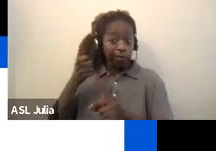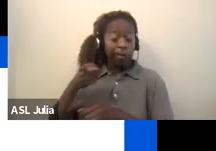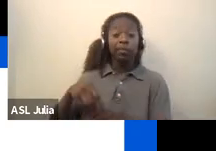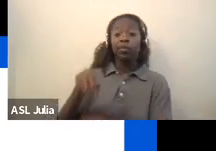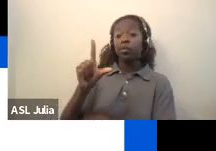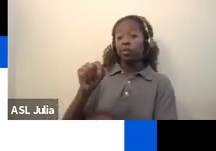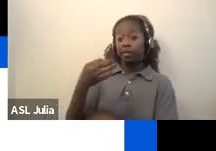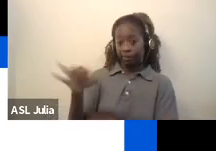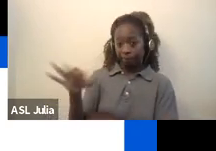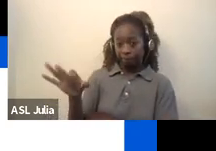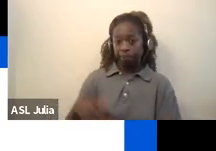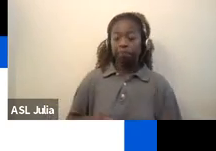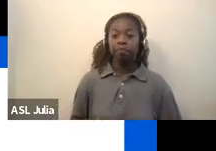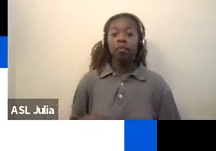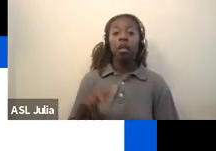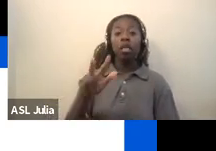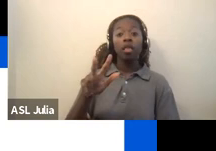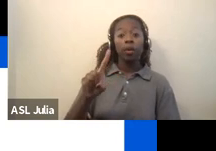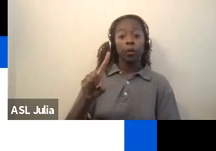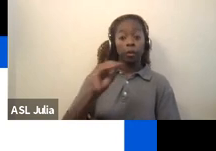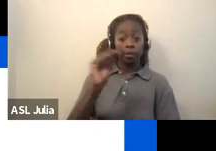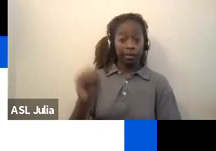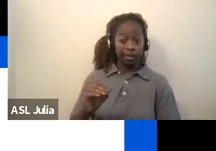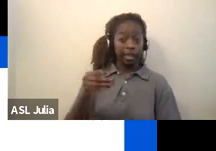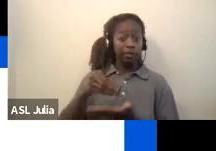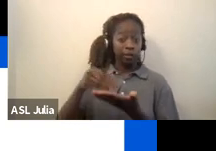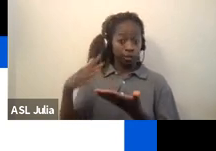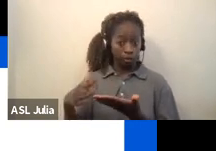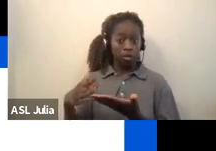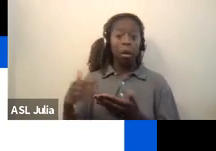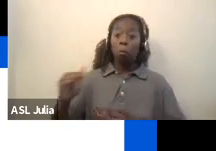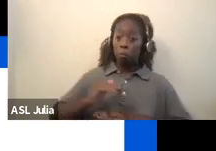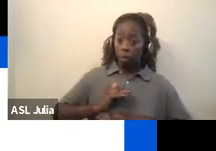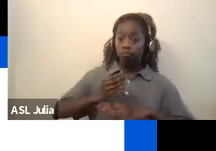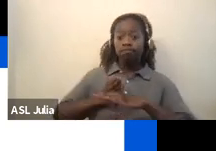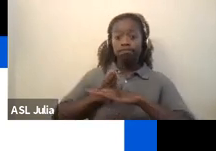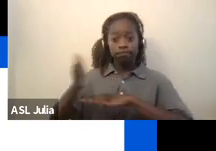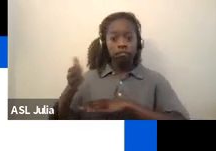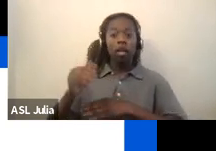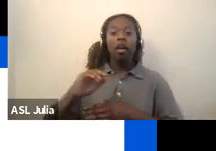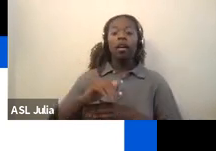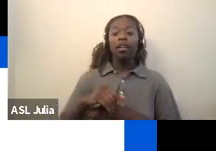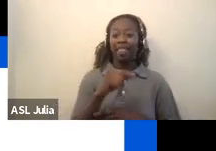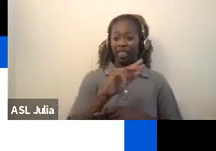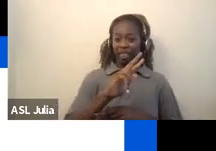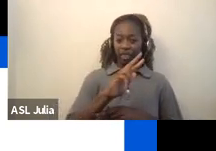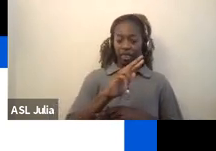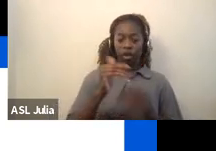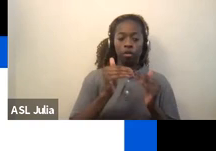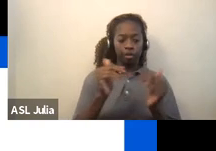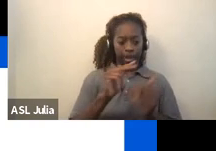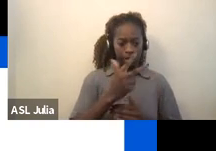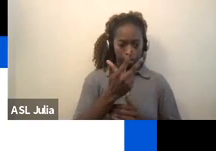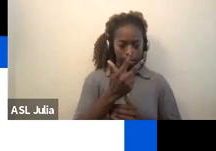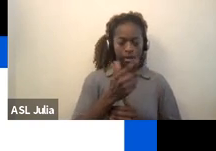31 of tested students met or exceeded expectations in grades three through eight in ela a